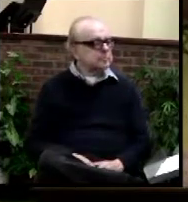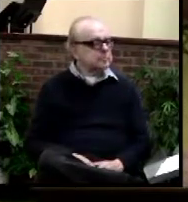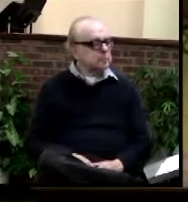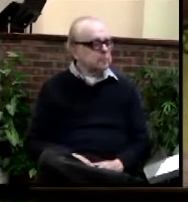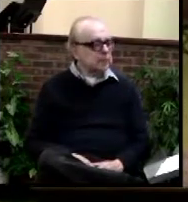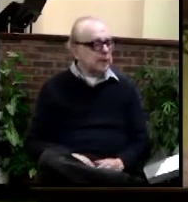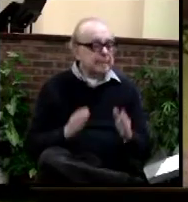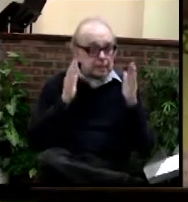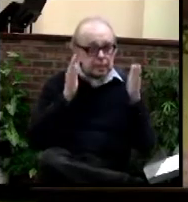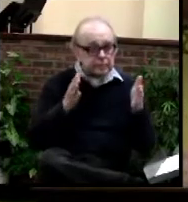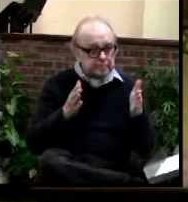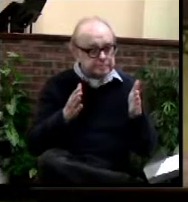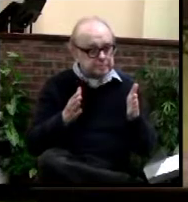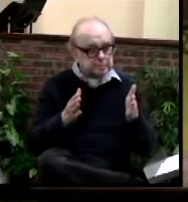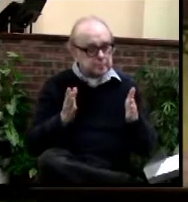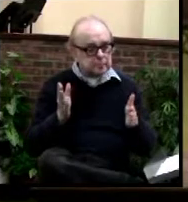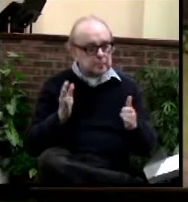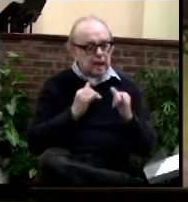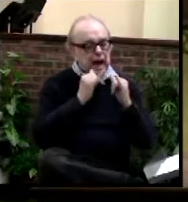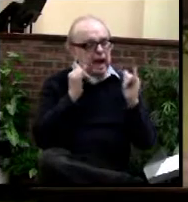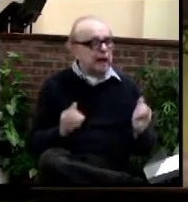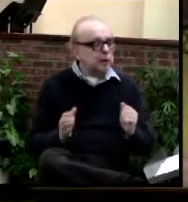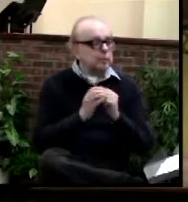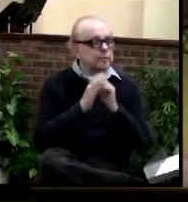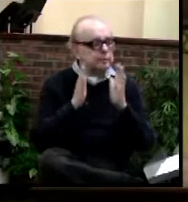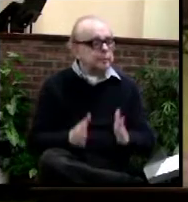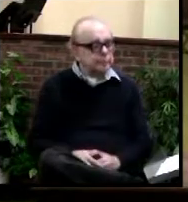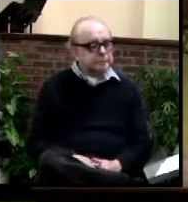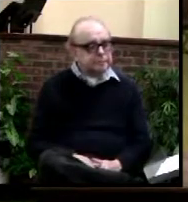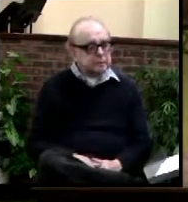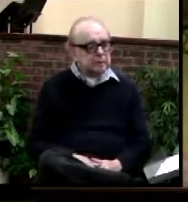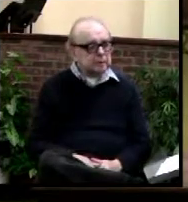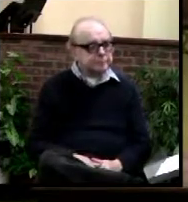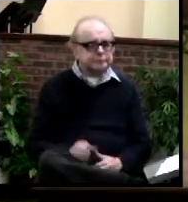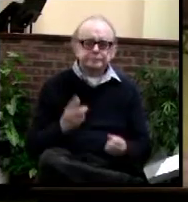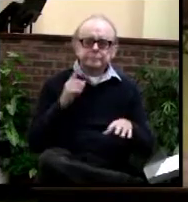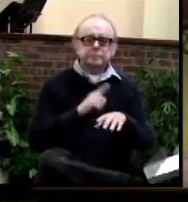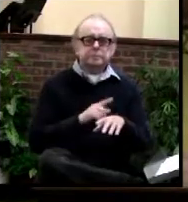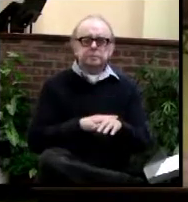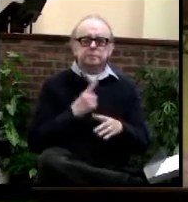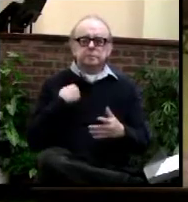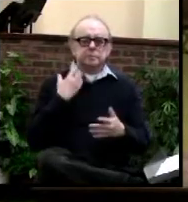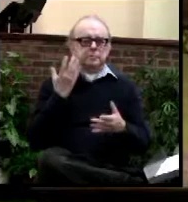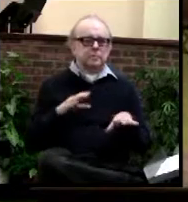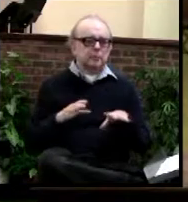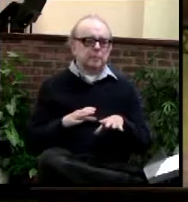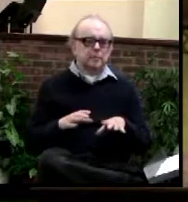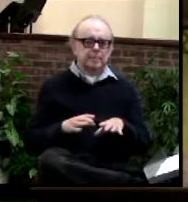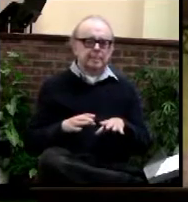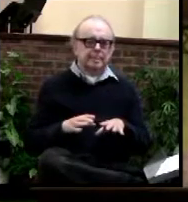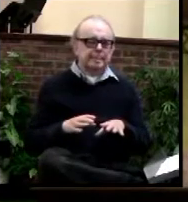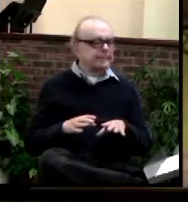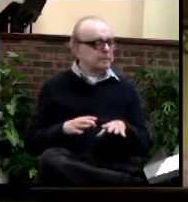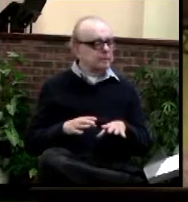listen, or idol worshipers, okay? And so a lot of times what we've got to do is this.